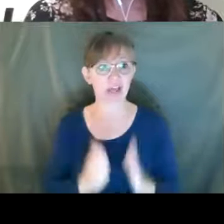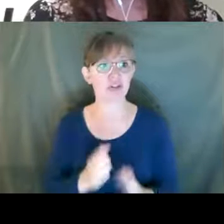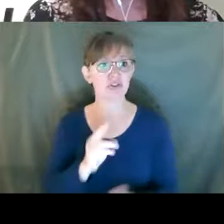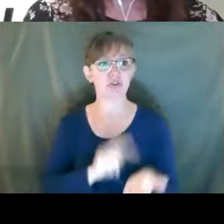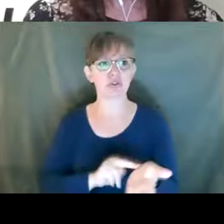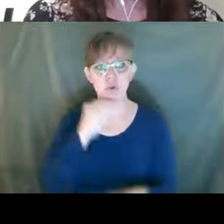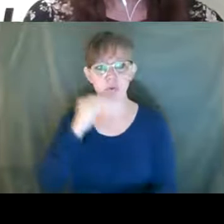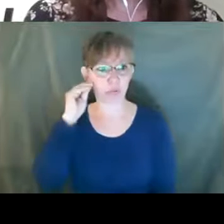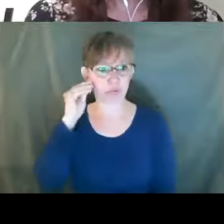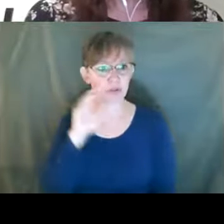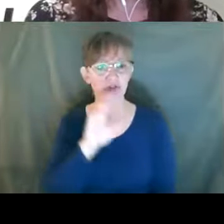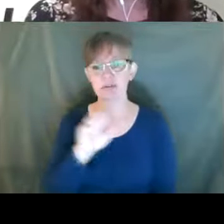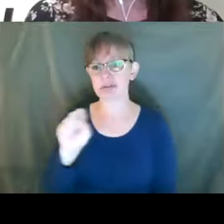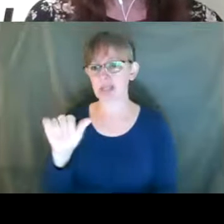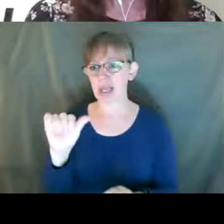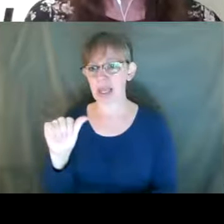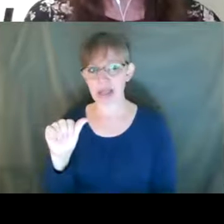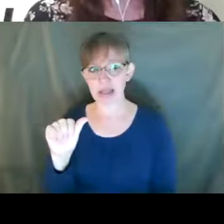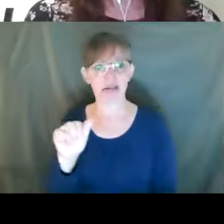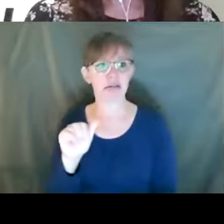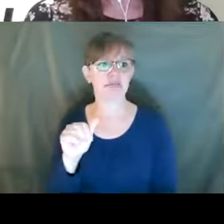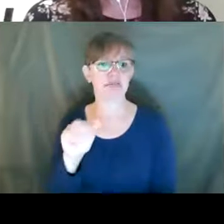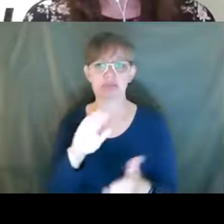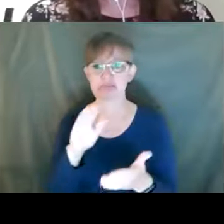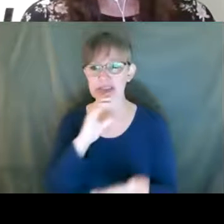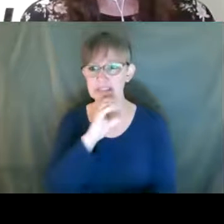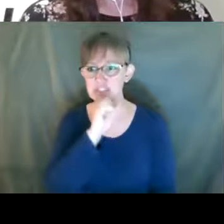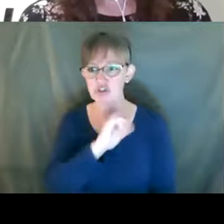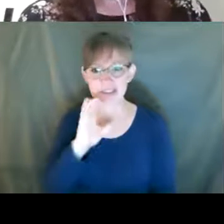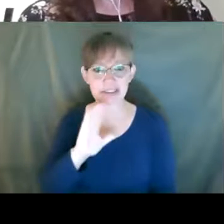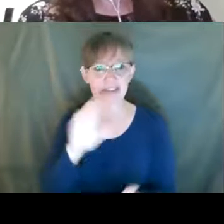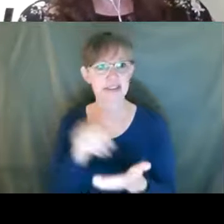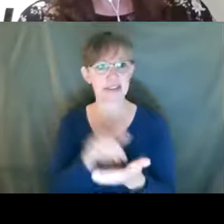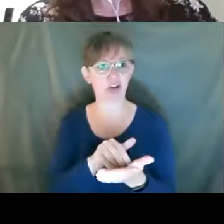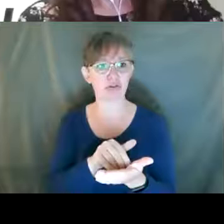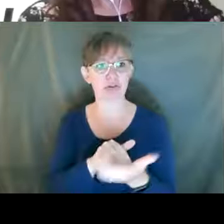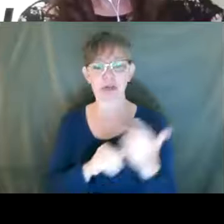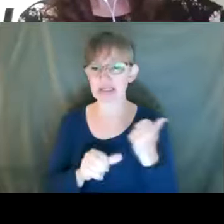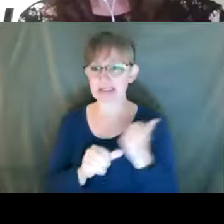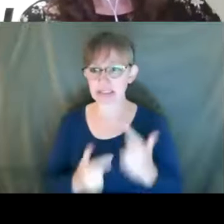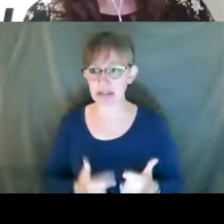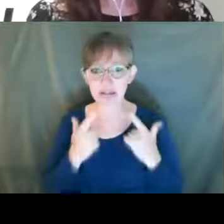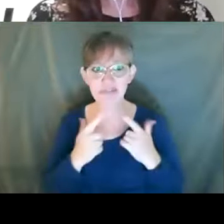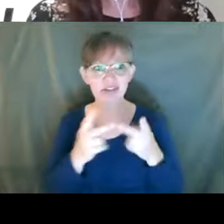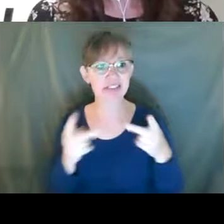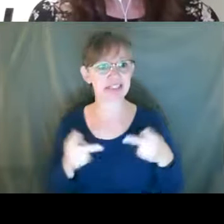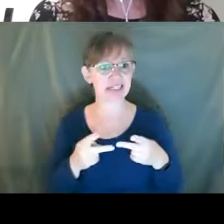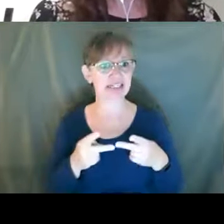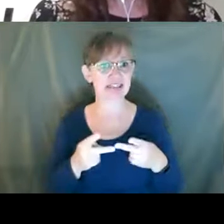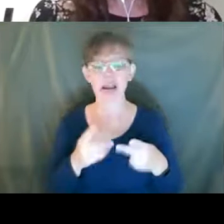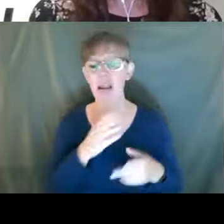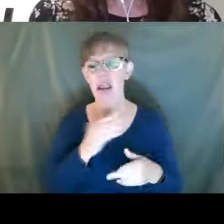centers, assisted living facilities, faith-based organizations, and anybody else who wants to do the